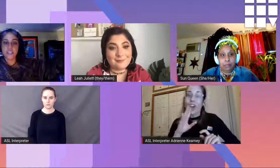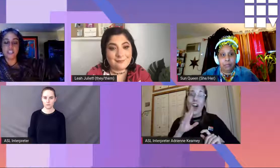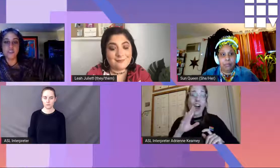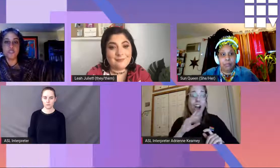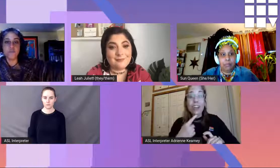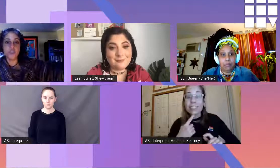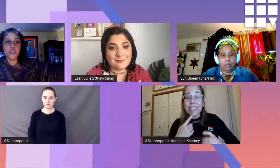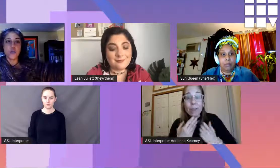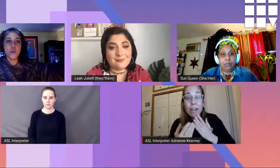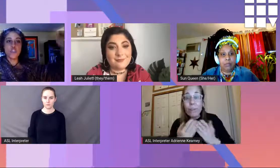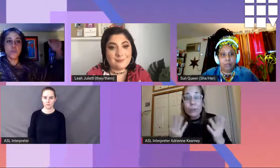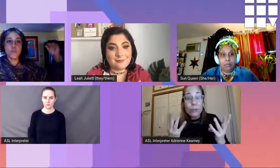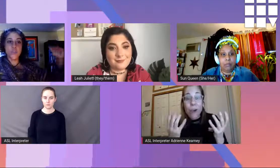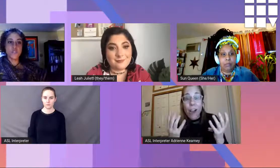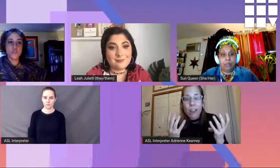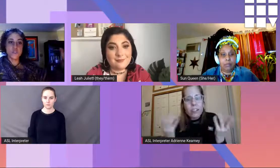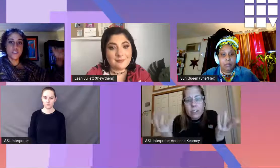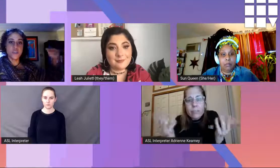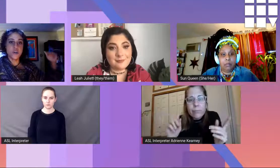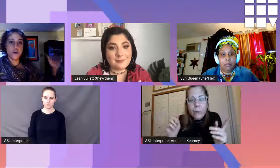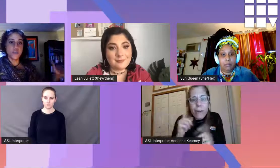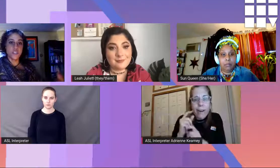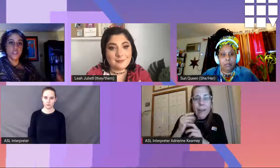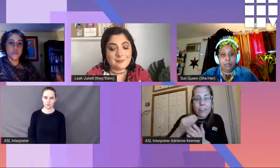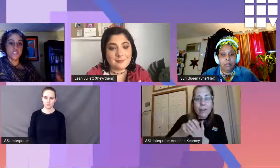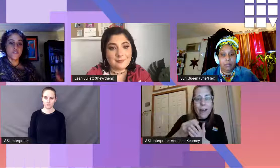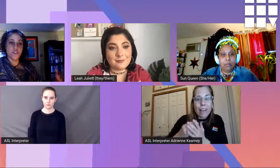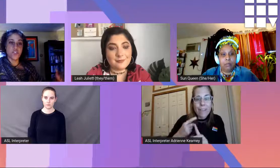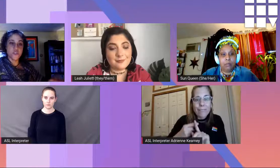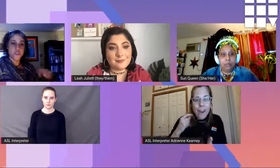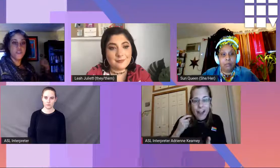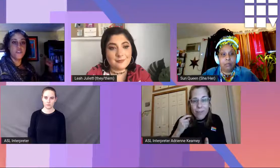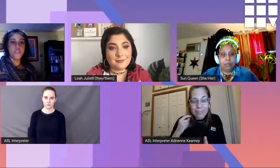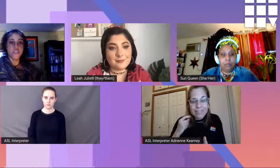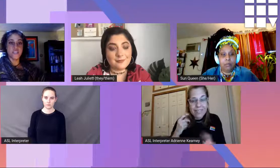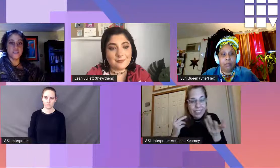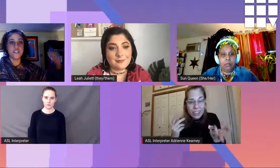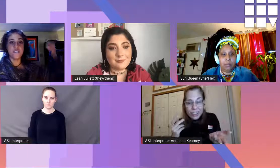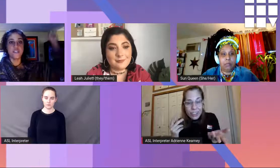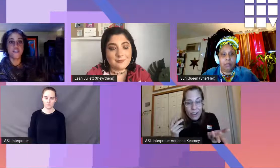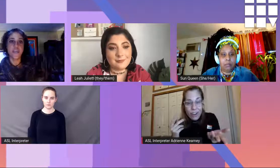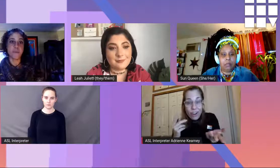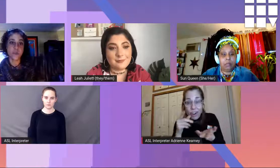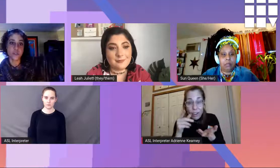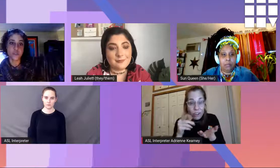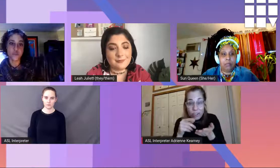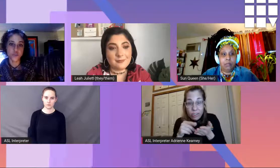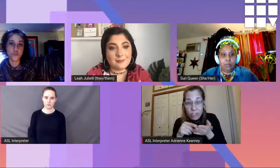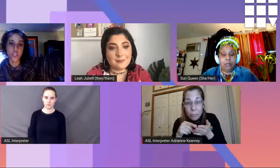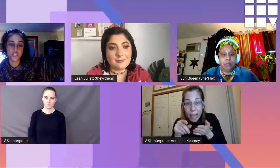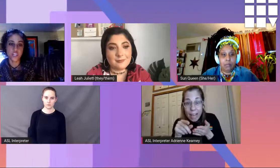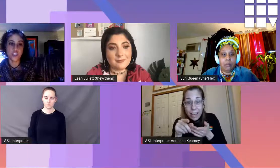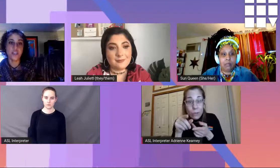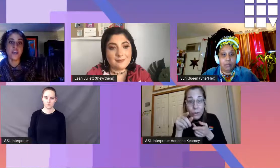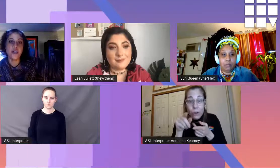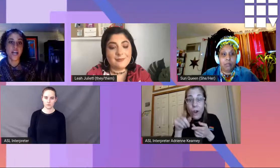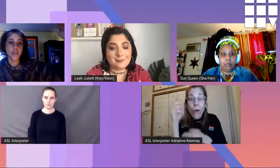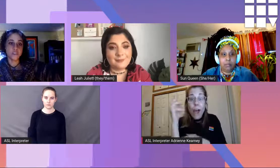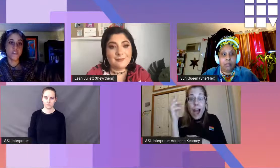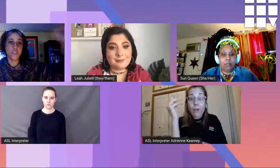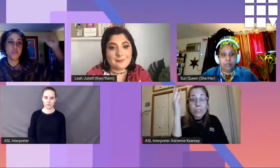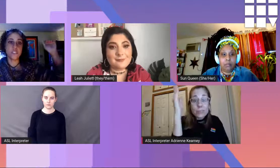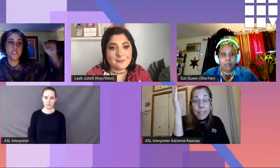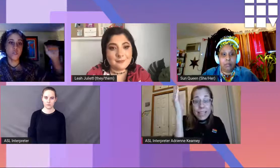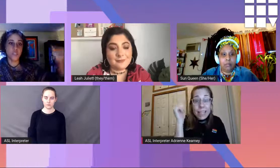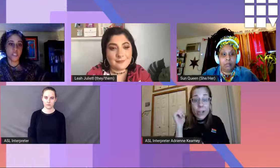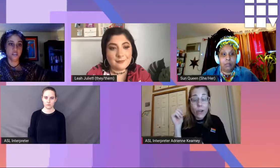out on that day that you speak, or should you be paid so that you can sit at home and think expansive thoughts so that you can then say the stuff that needs to happen in order to create change? I